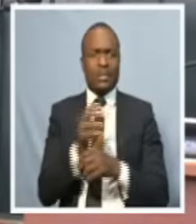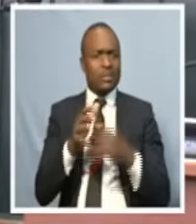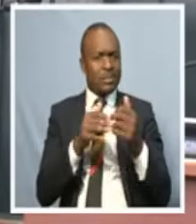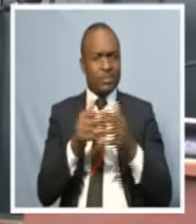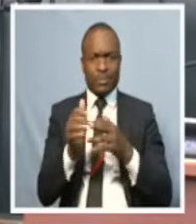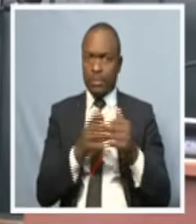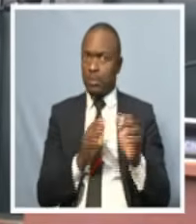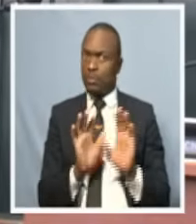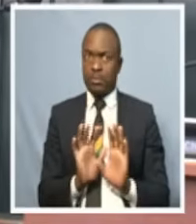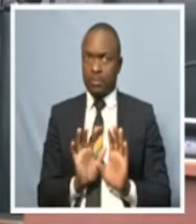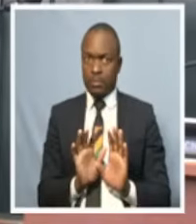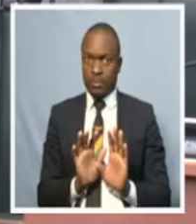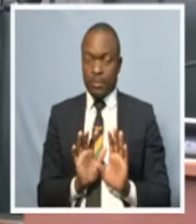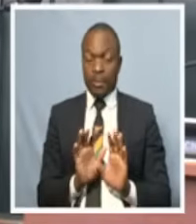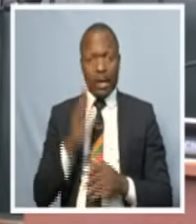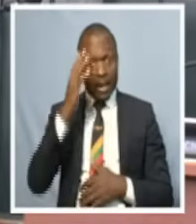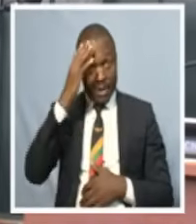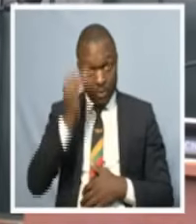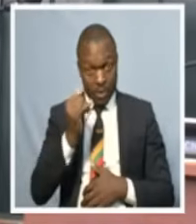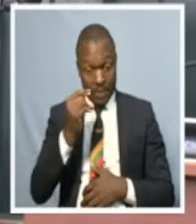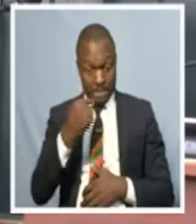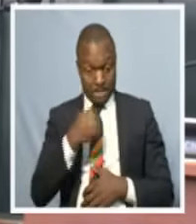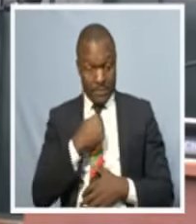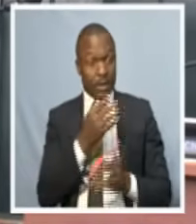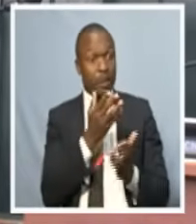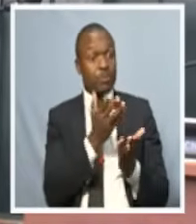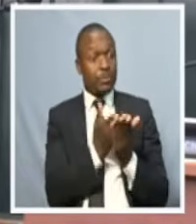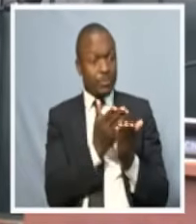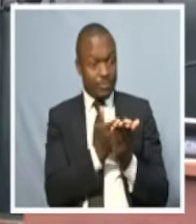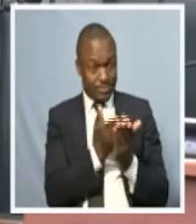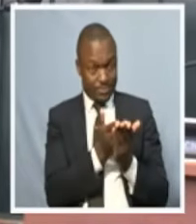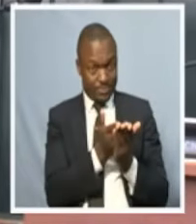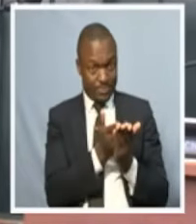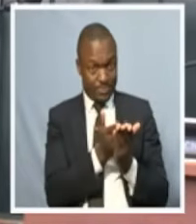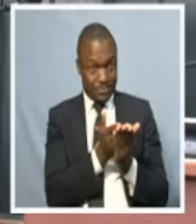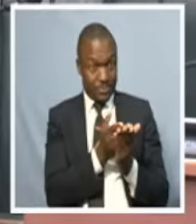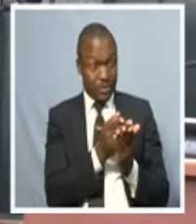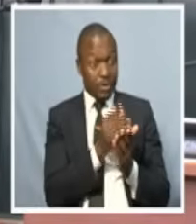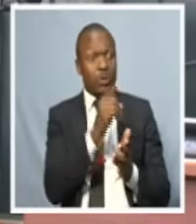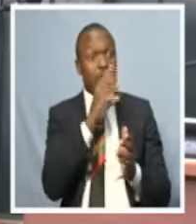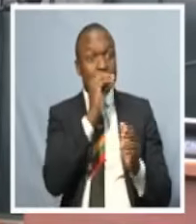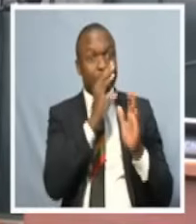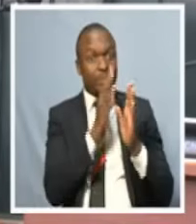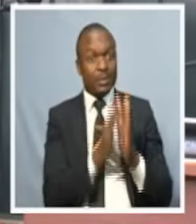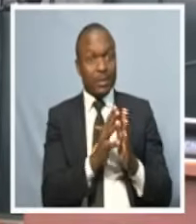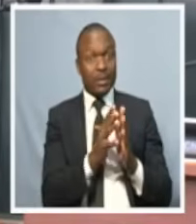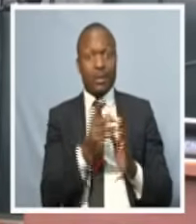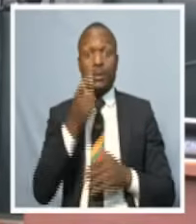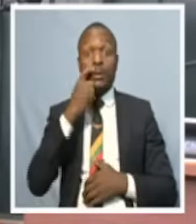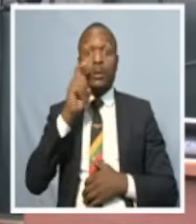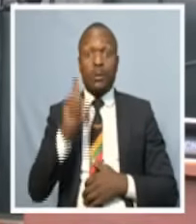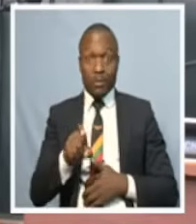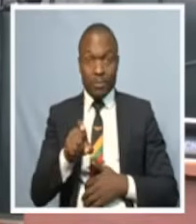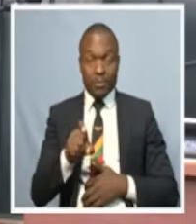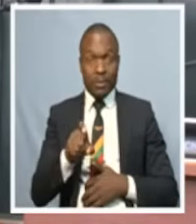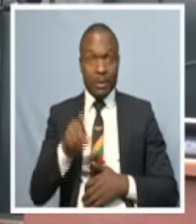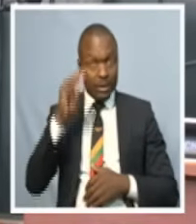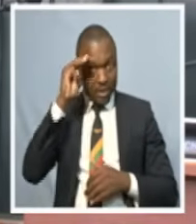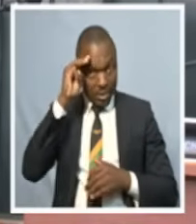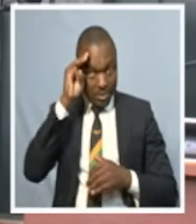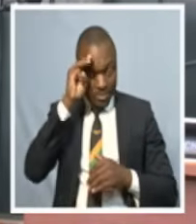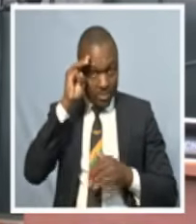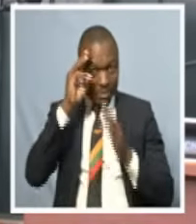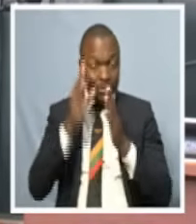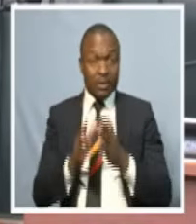why I am requesting you to direct the minister to clarify these allegations, which are all over